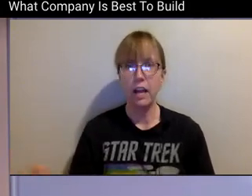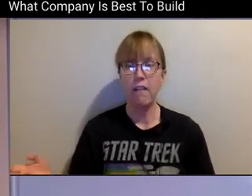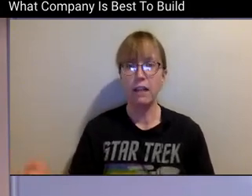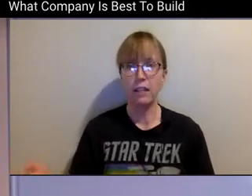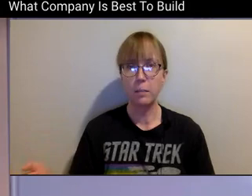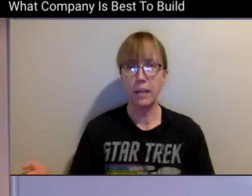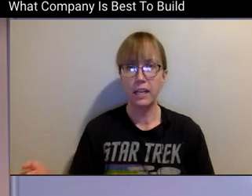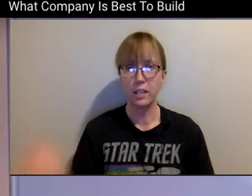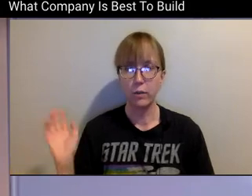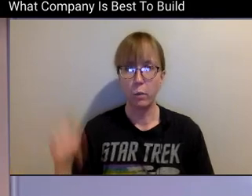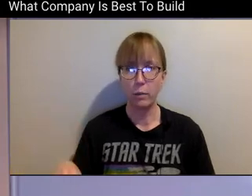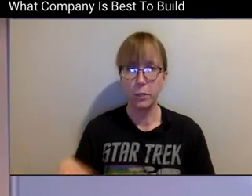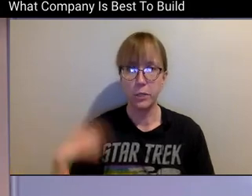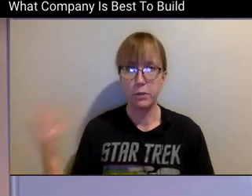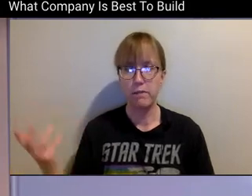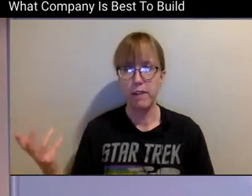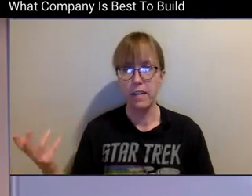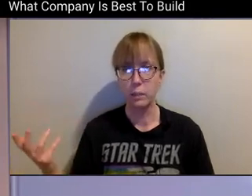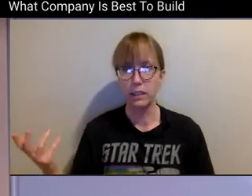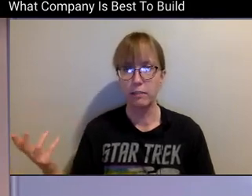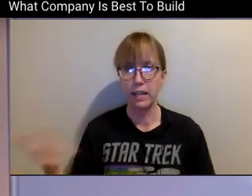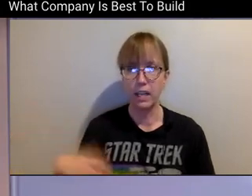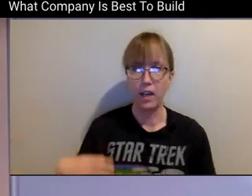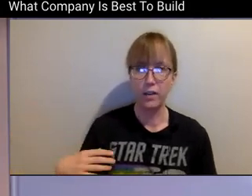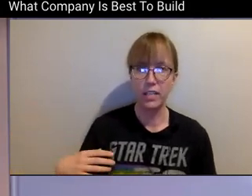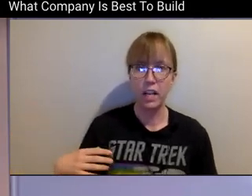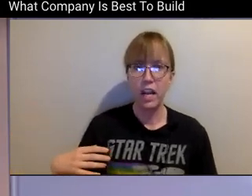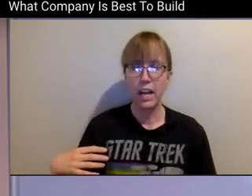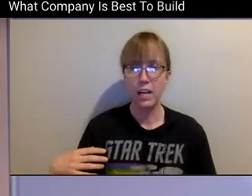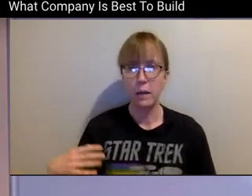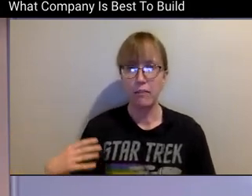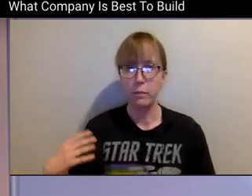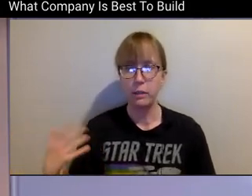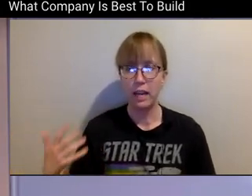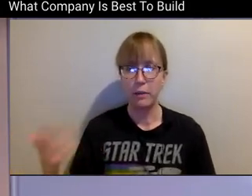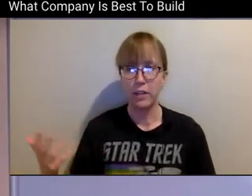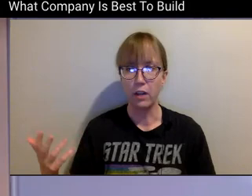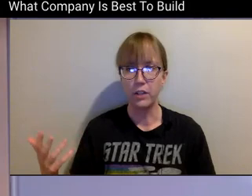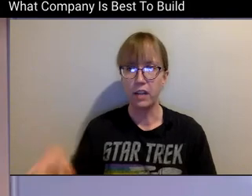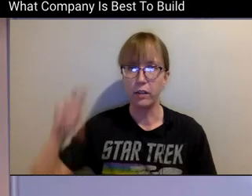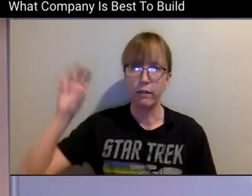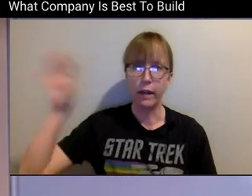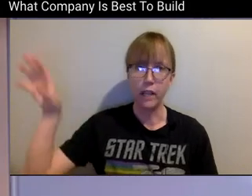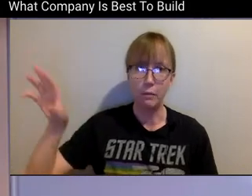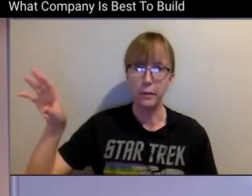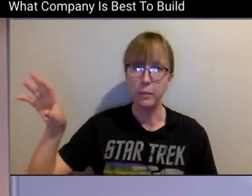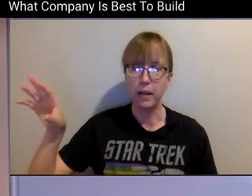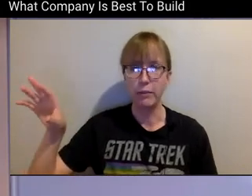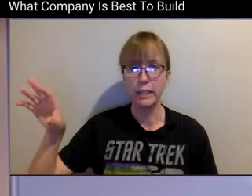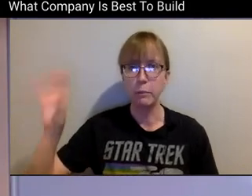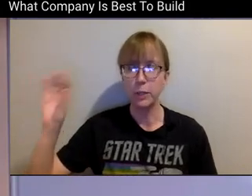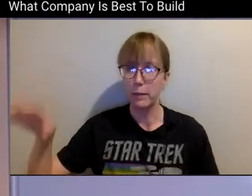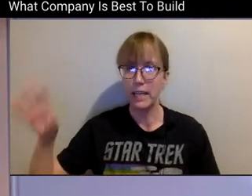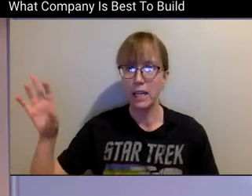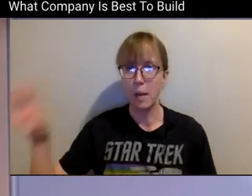experiences. And that's going to make it easier for one person to advance quickly in rank than others. And you have to be okay with the knowledge that if you're at the very top of Beachbody,